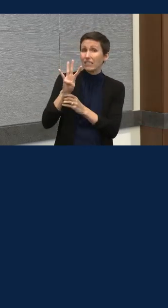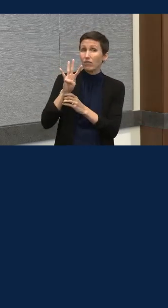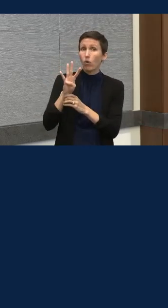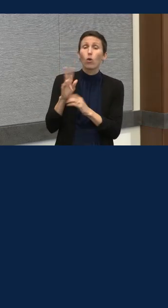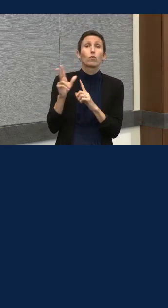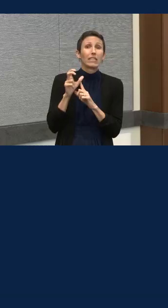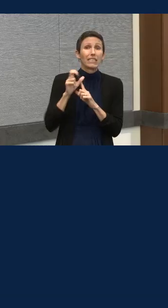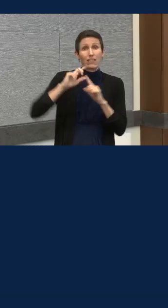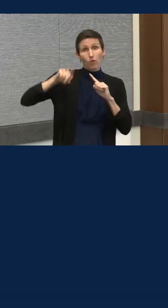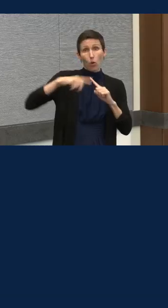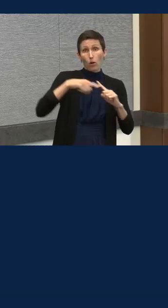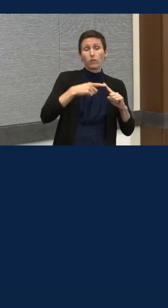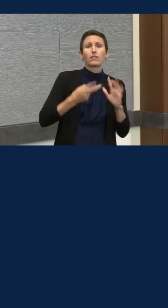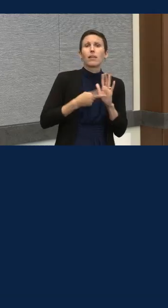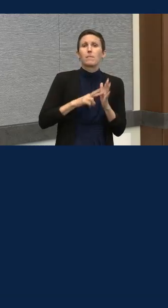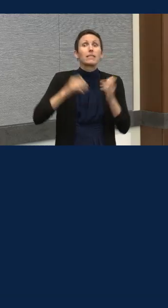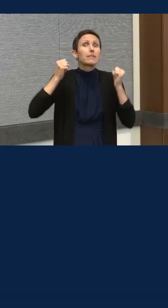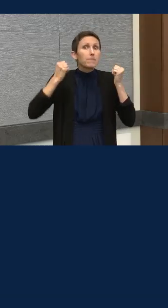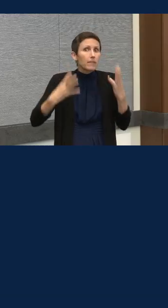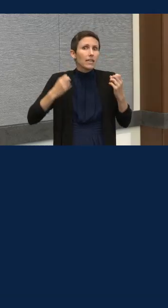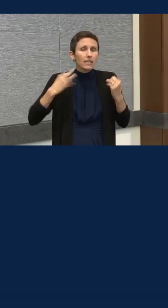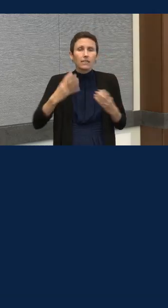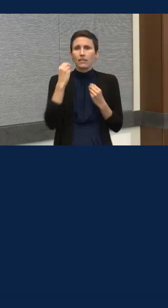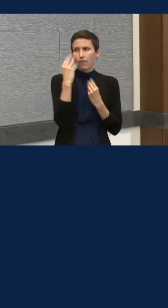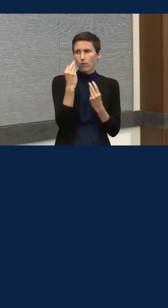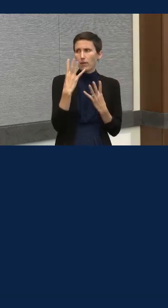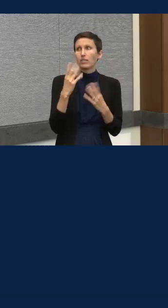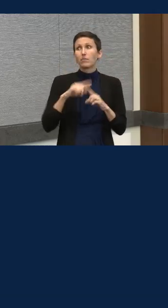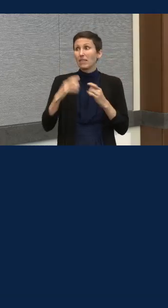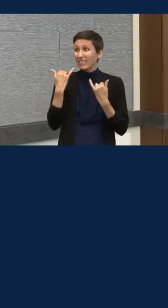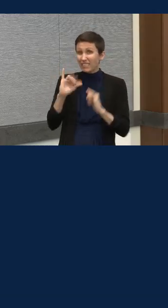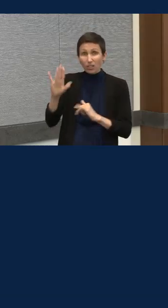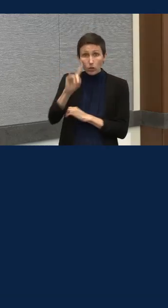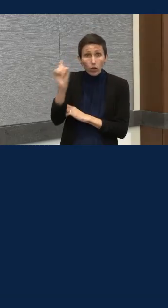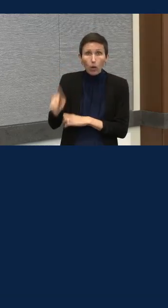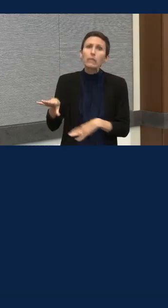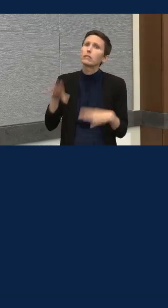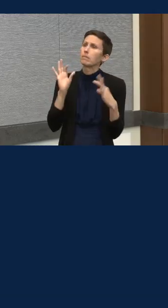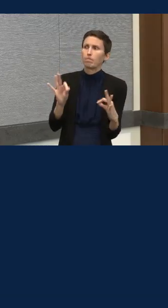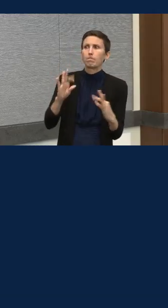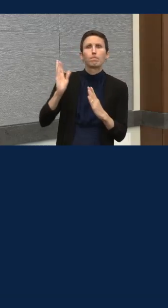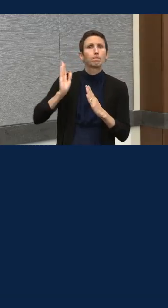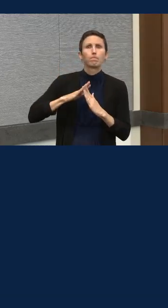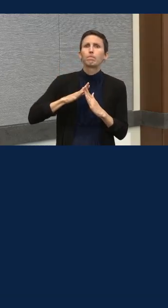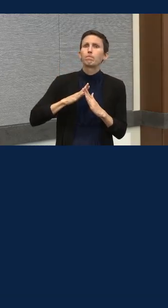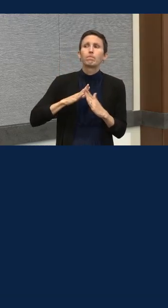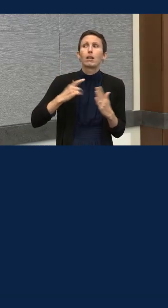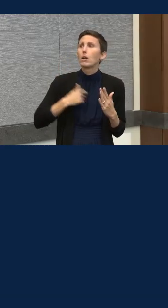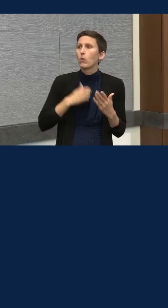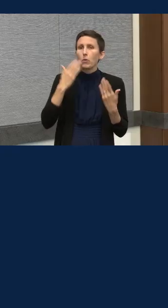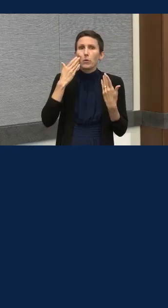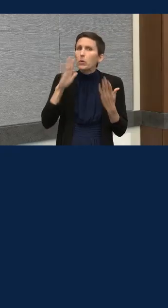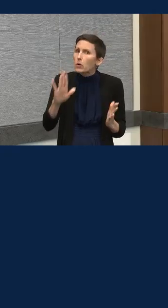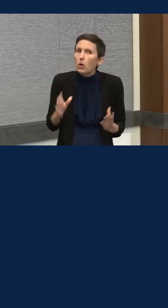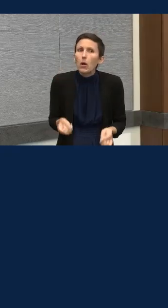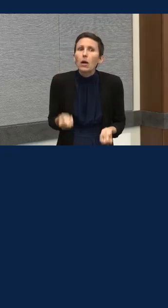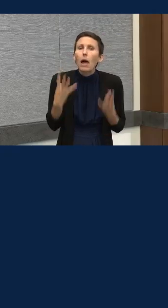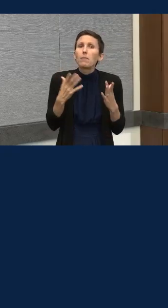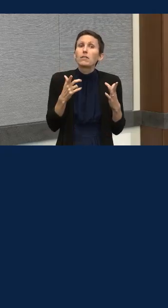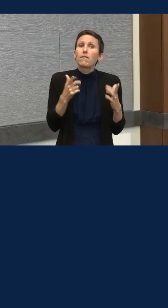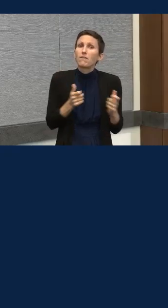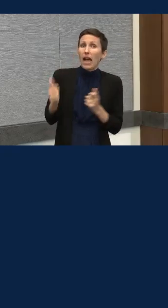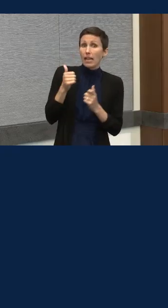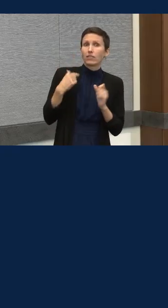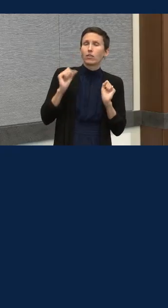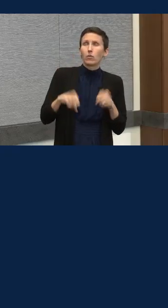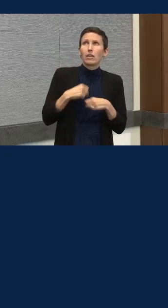lot of extra information from the multiple receive coils. But still, your question is an excellent one. We don't know yet how much faster we can